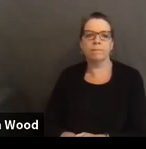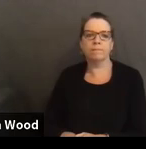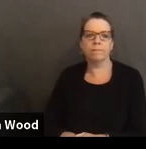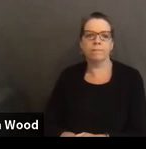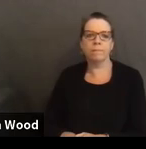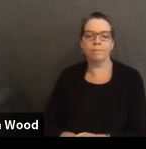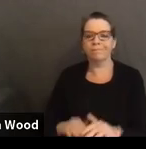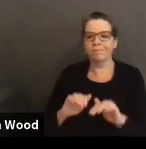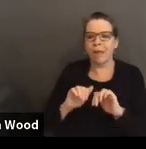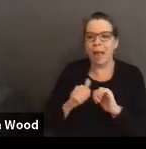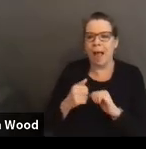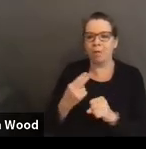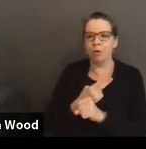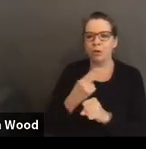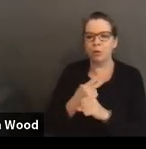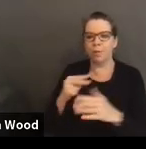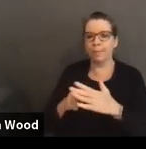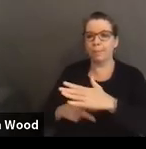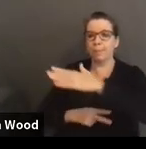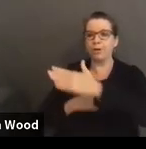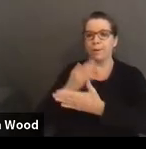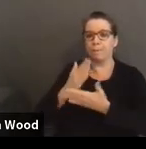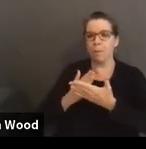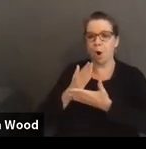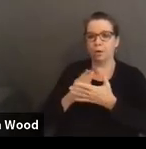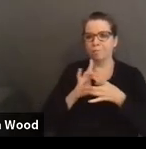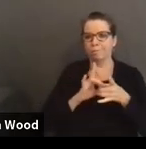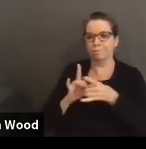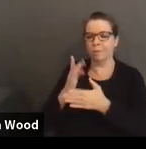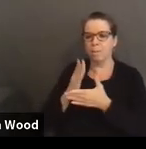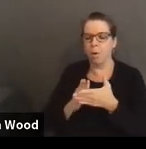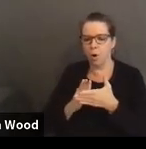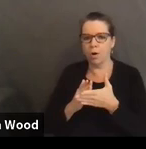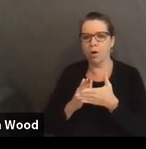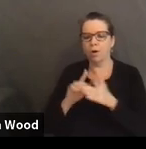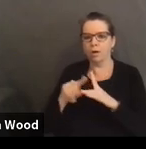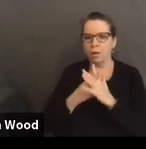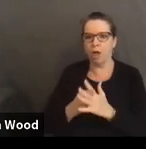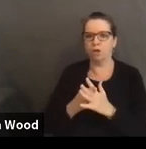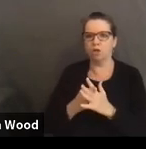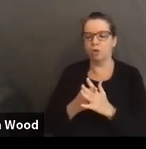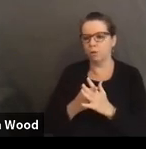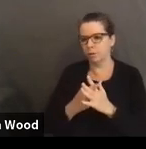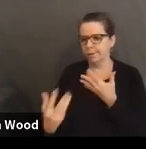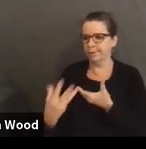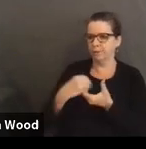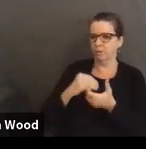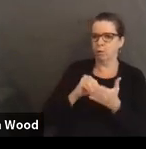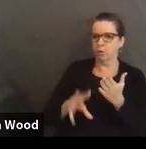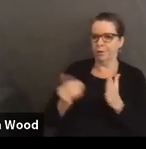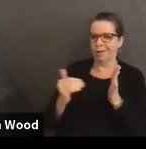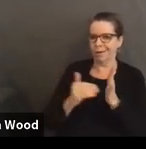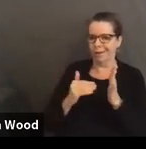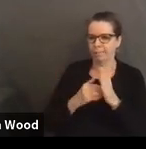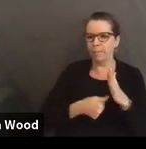how you would use the bridging part of this to launch and re-engage students by highlighting